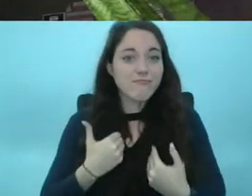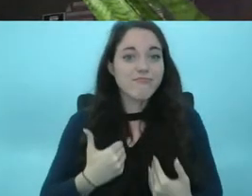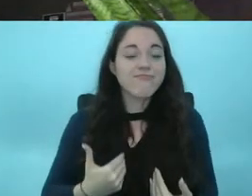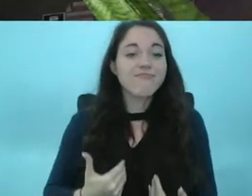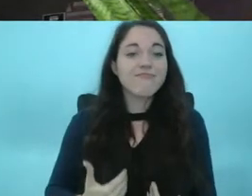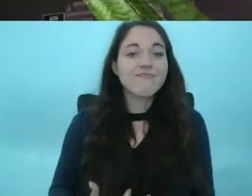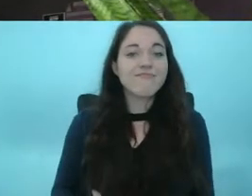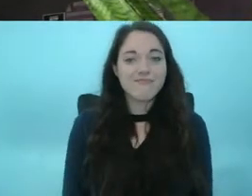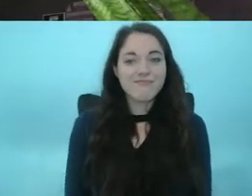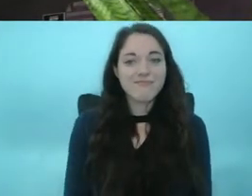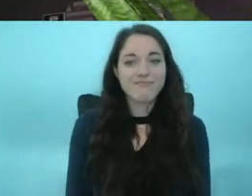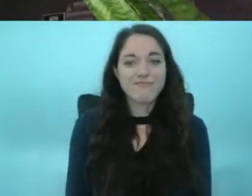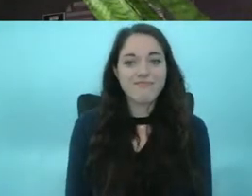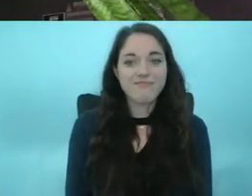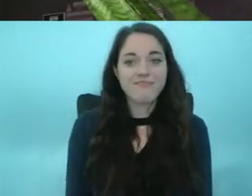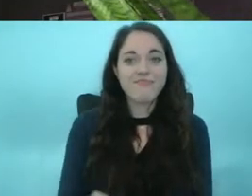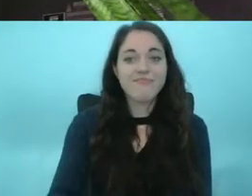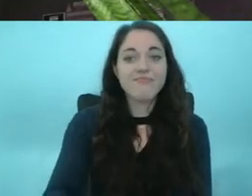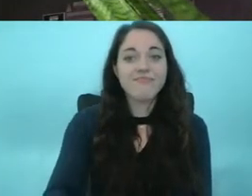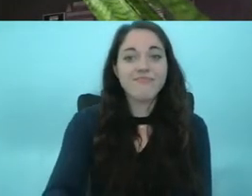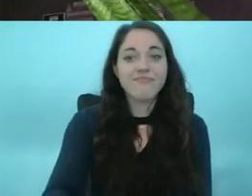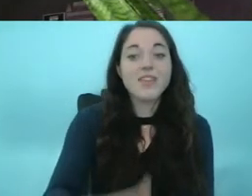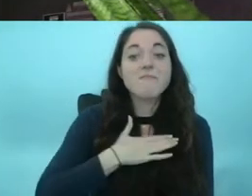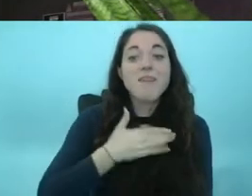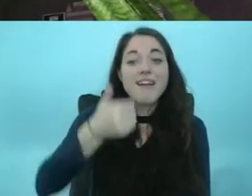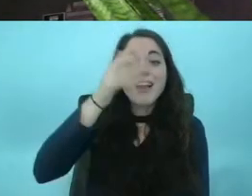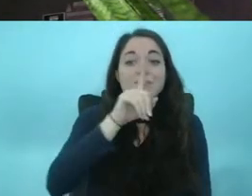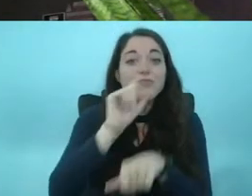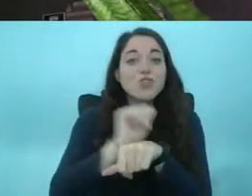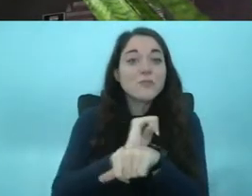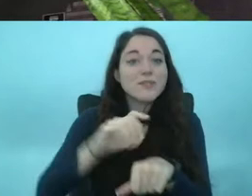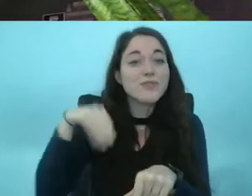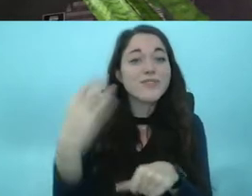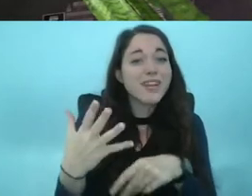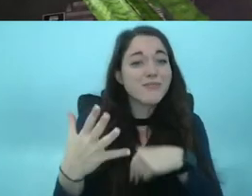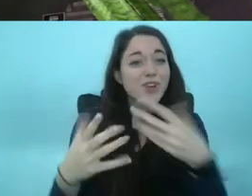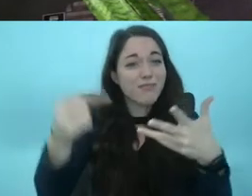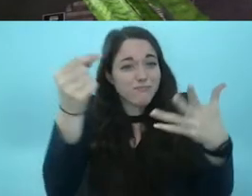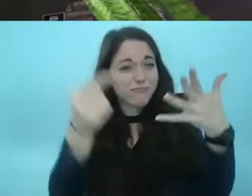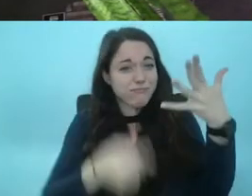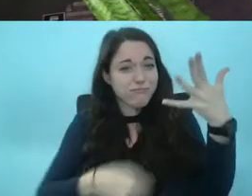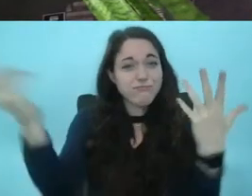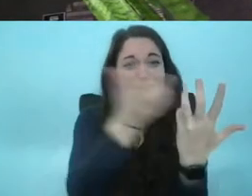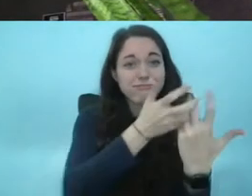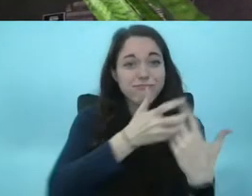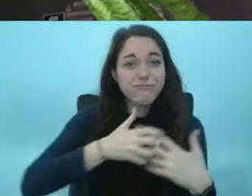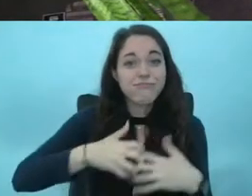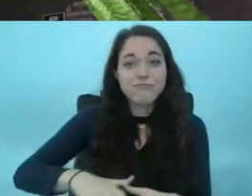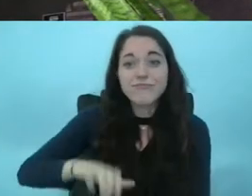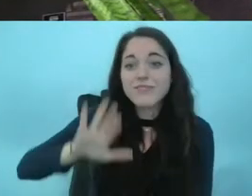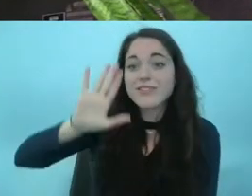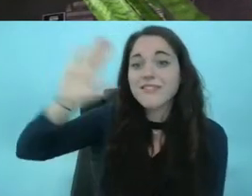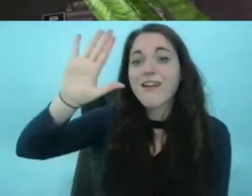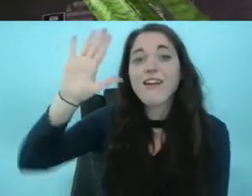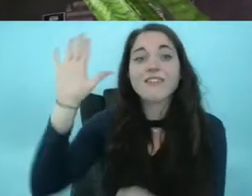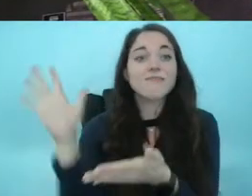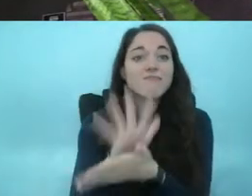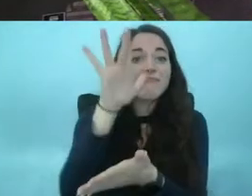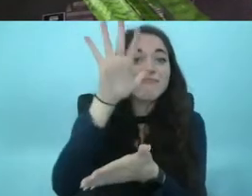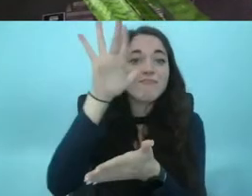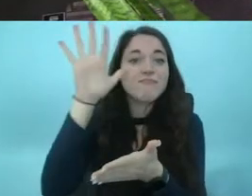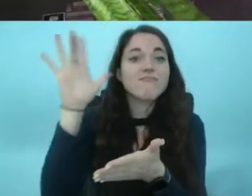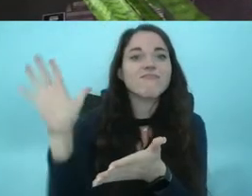me. My God shall supply all my needs according to